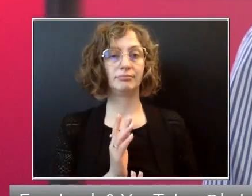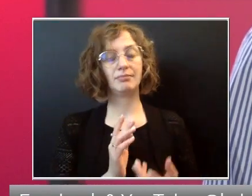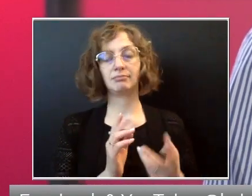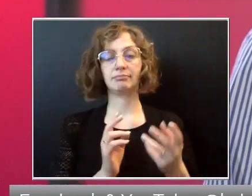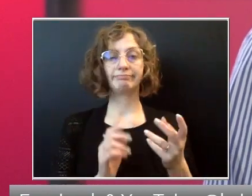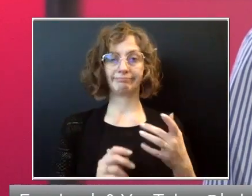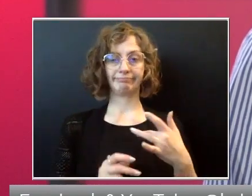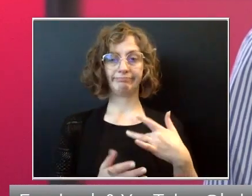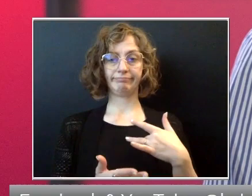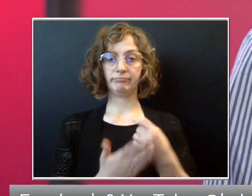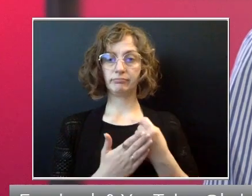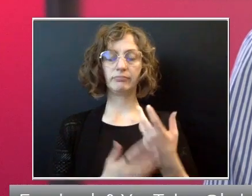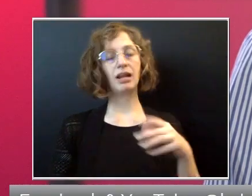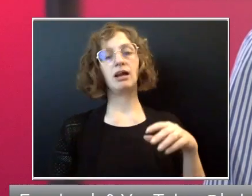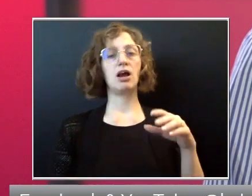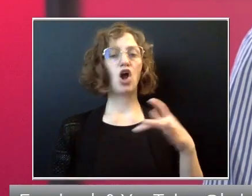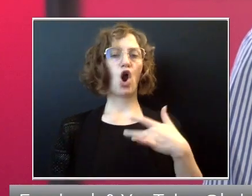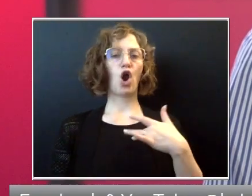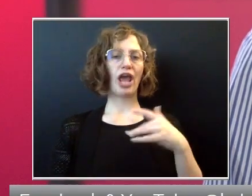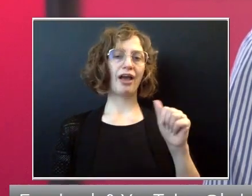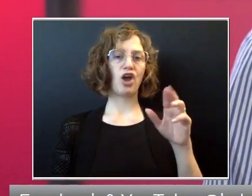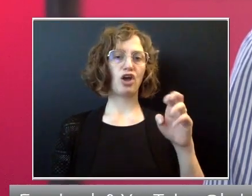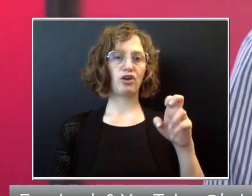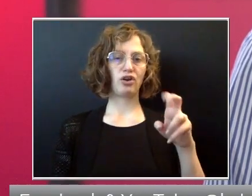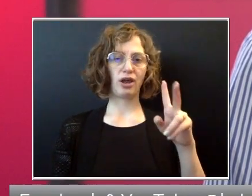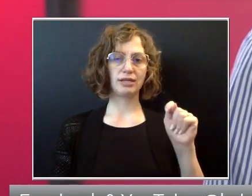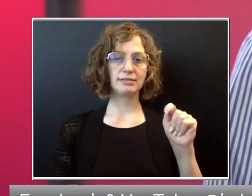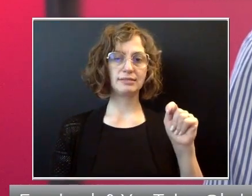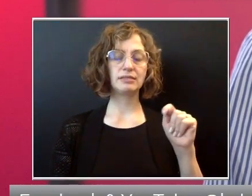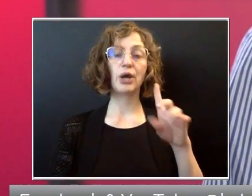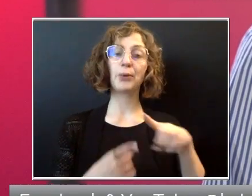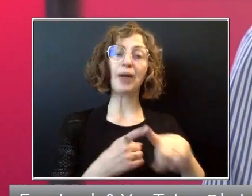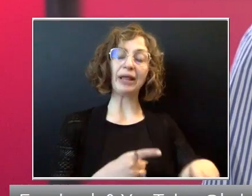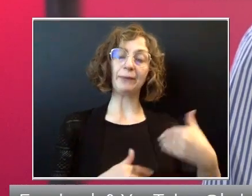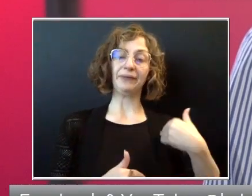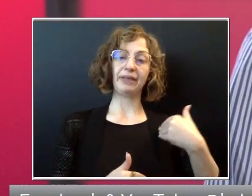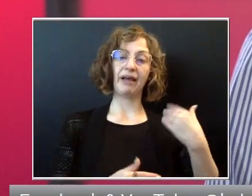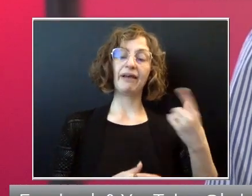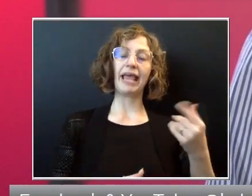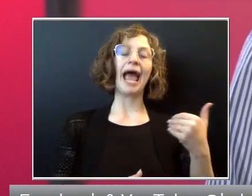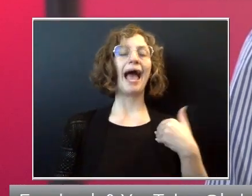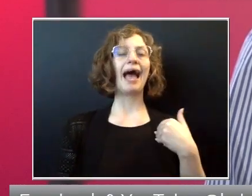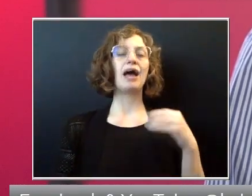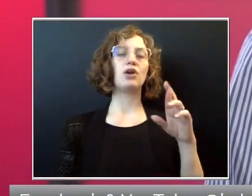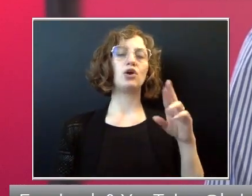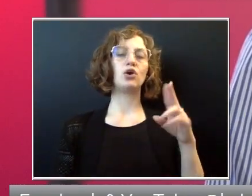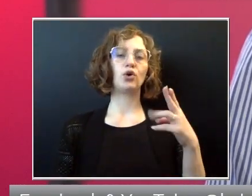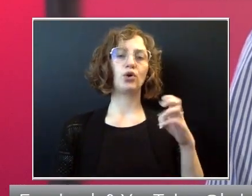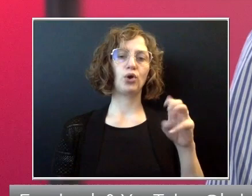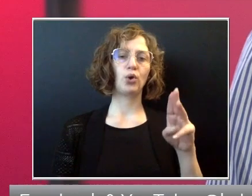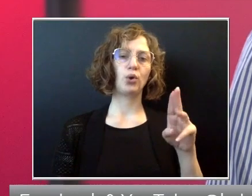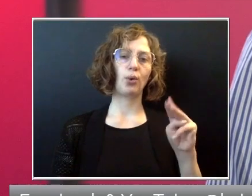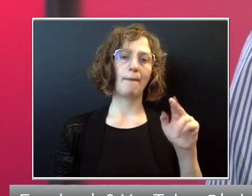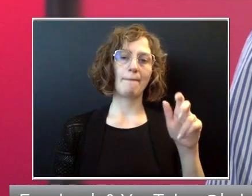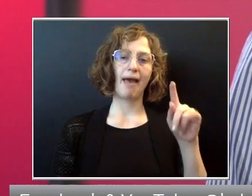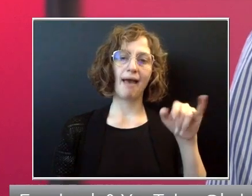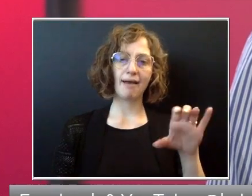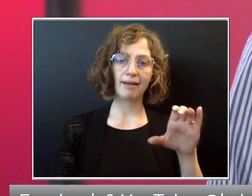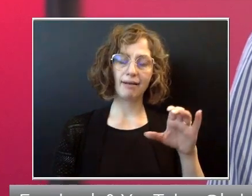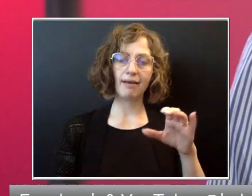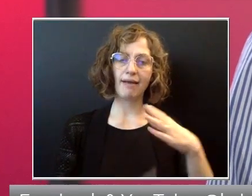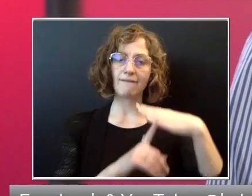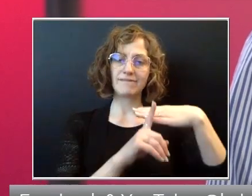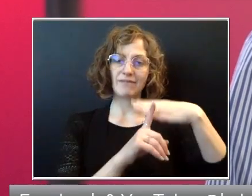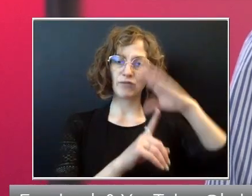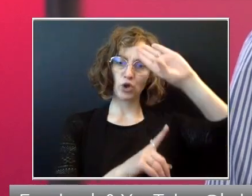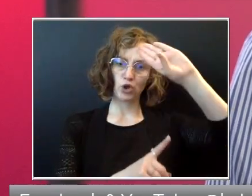Basically, he had rheumatic fever as a child, which weakened his heart. So my mother just assumed, he, just had a weak